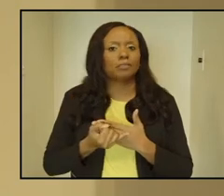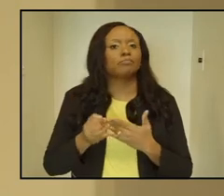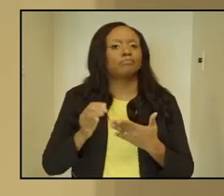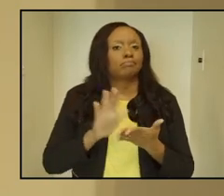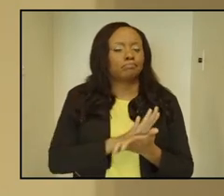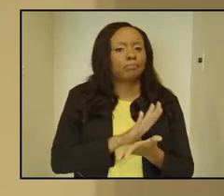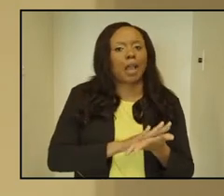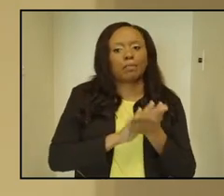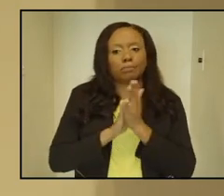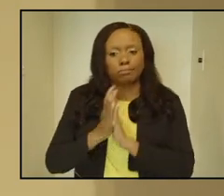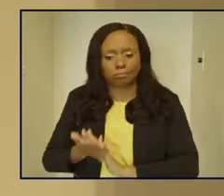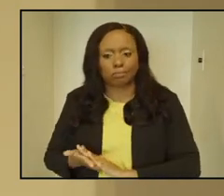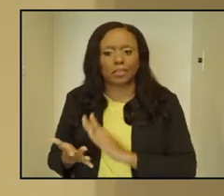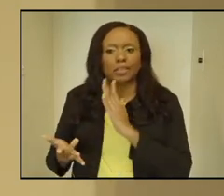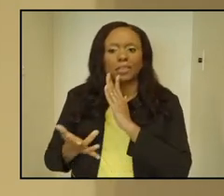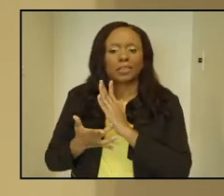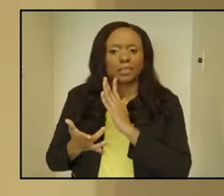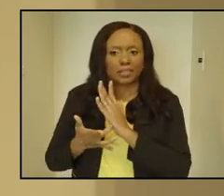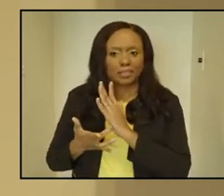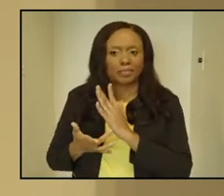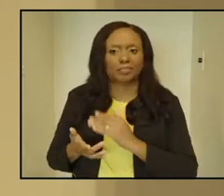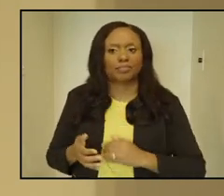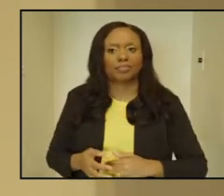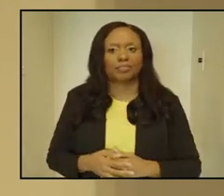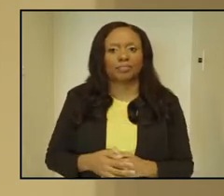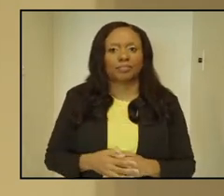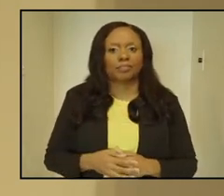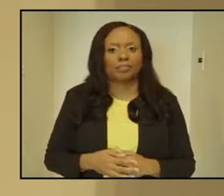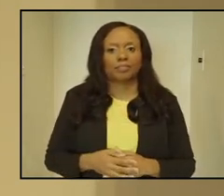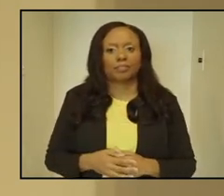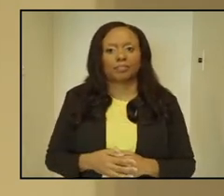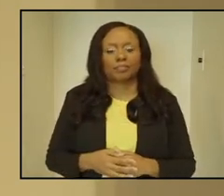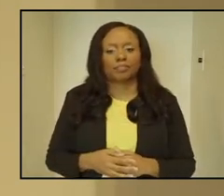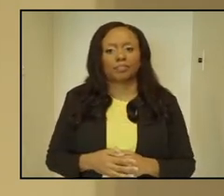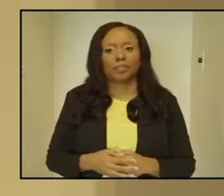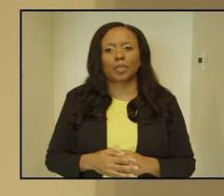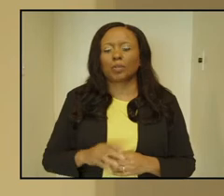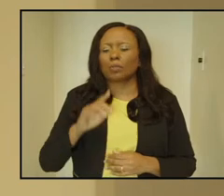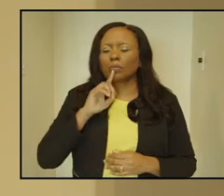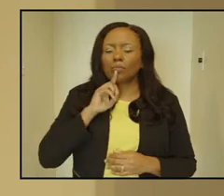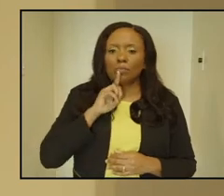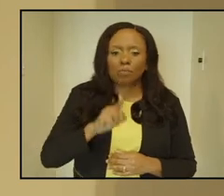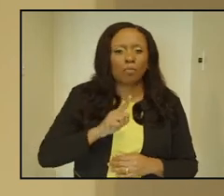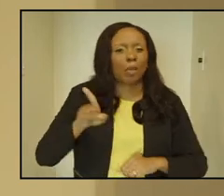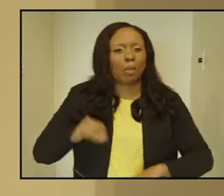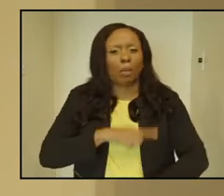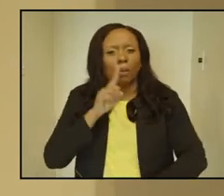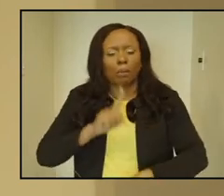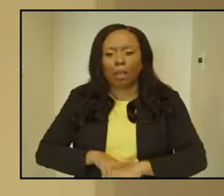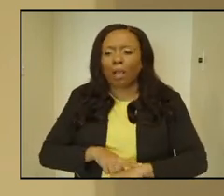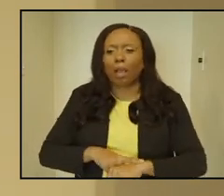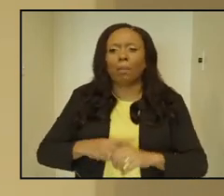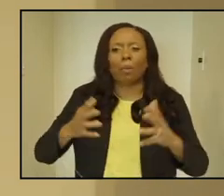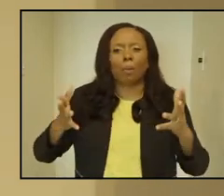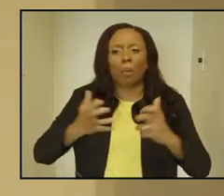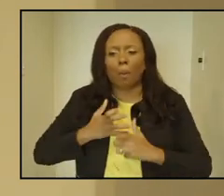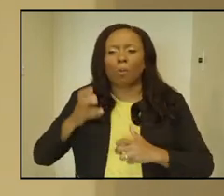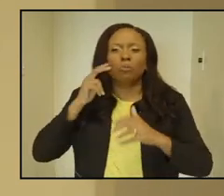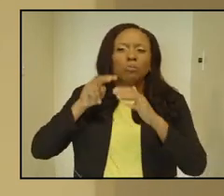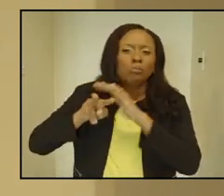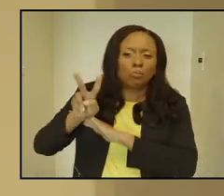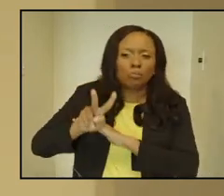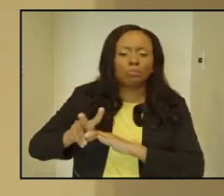transformation, is the realization of a long-held vision and the reward for years